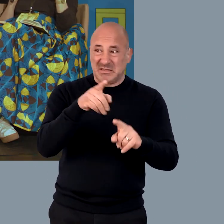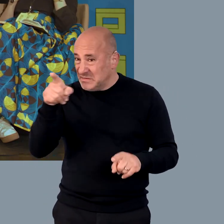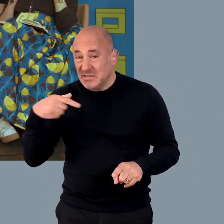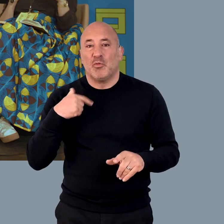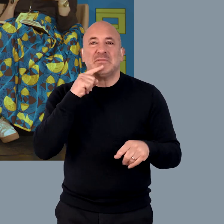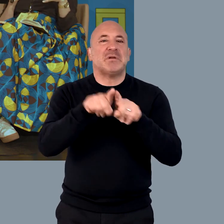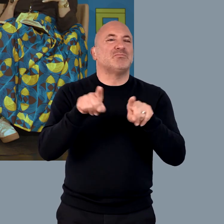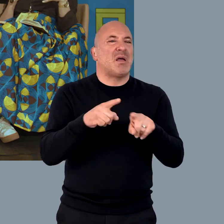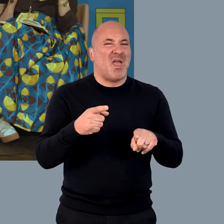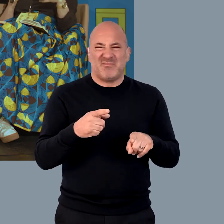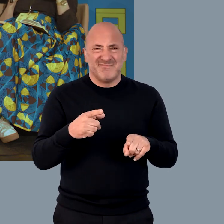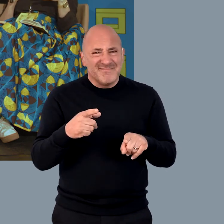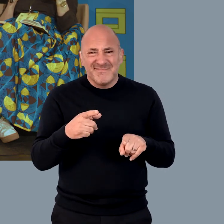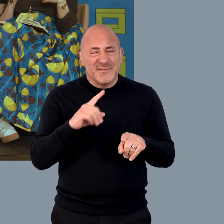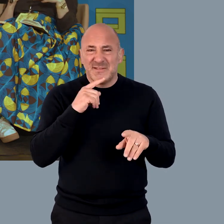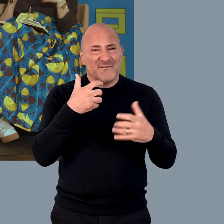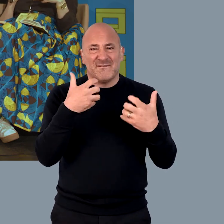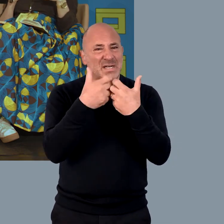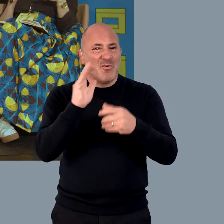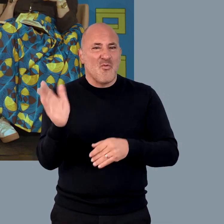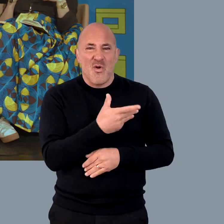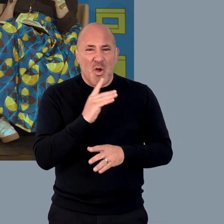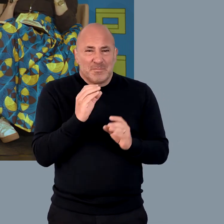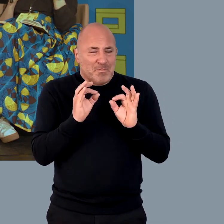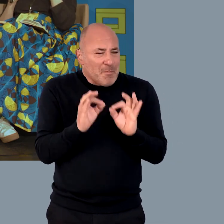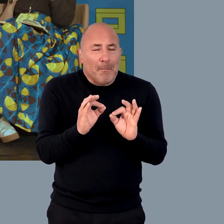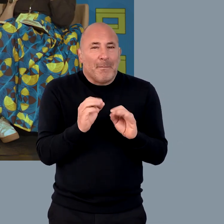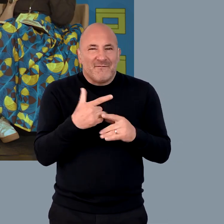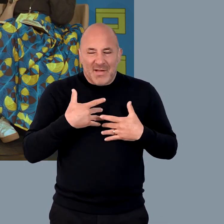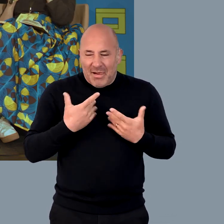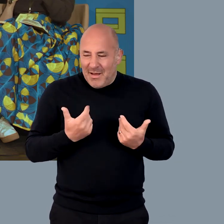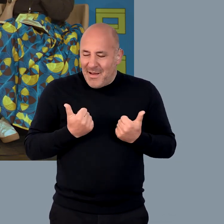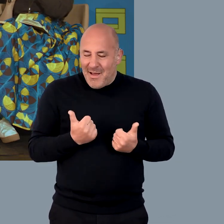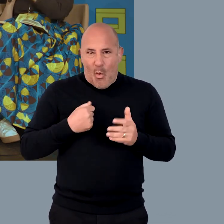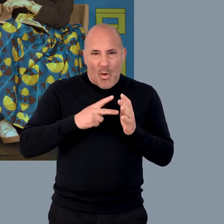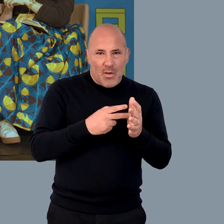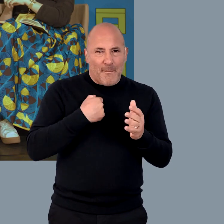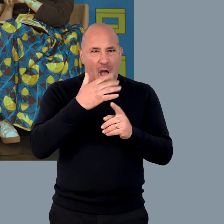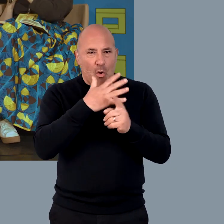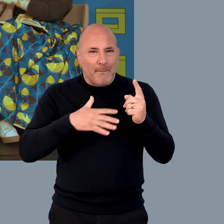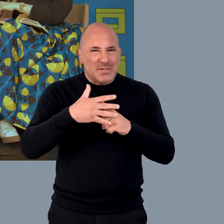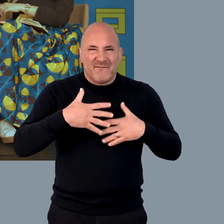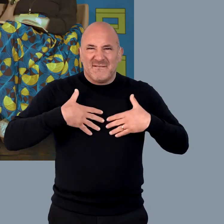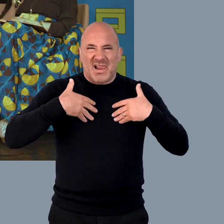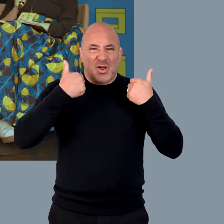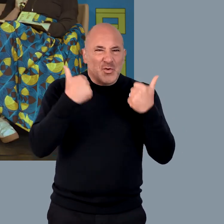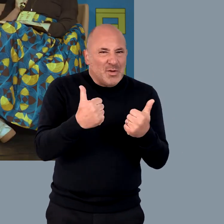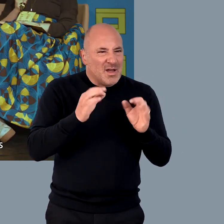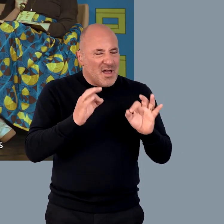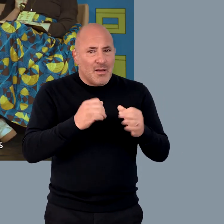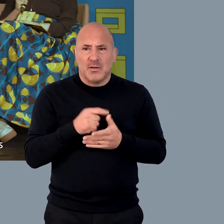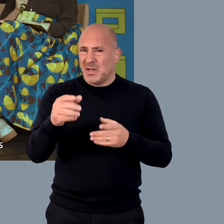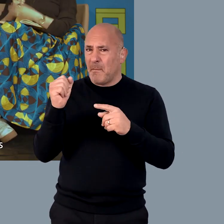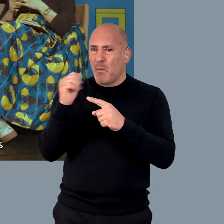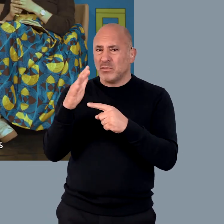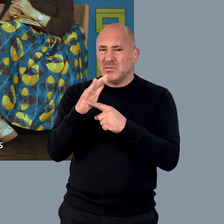to do, because that doesn't work. It's not as meaningful as what you've made work in your organisation or your community. So